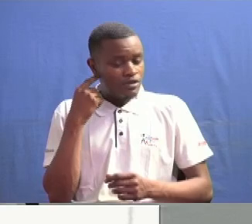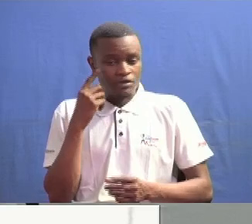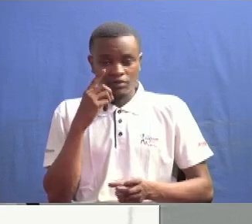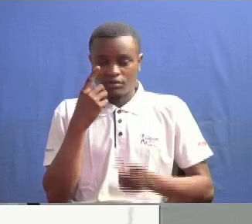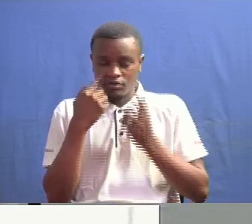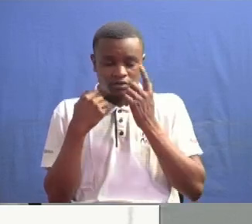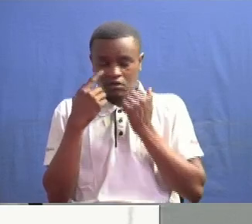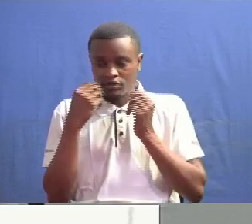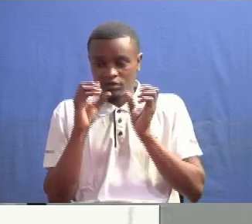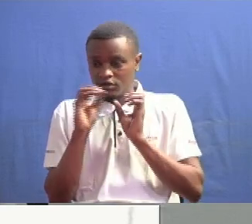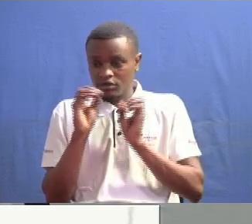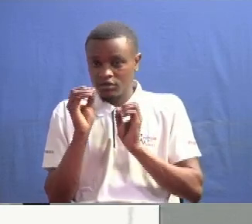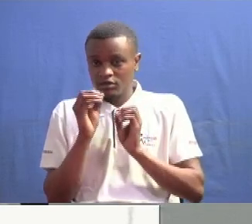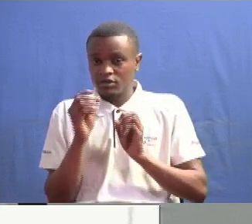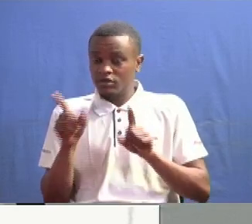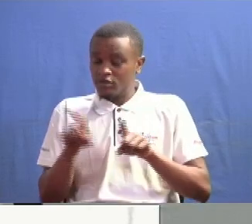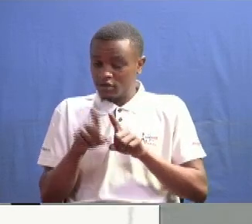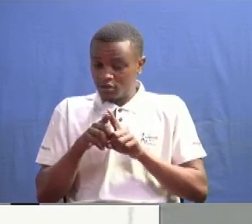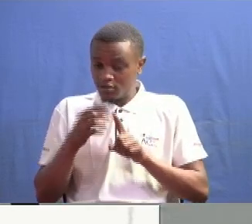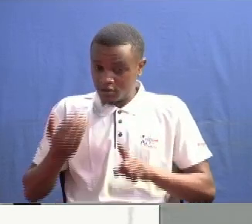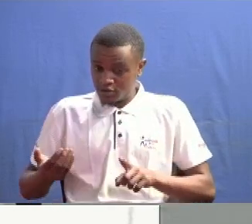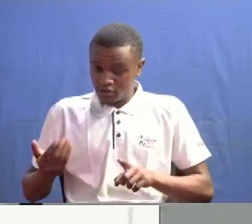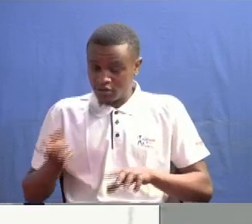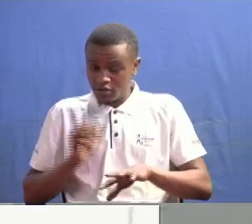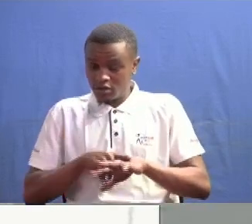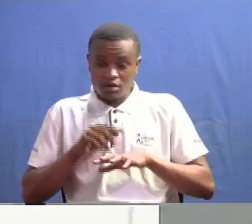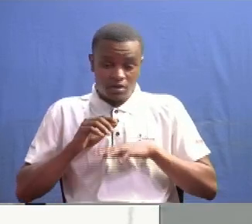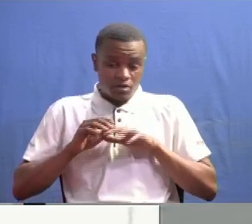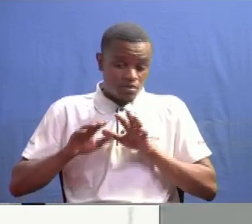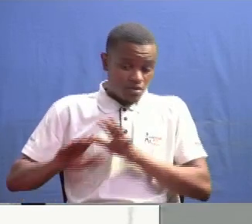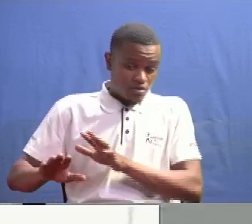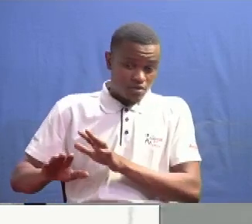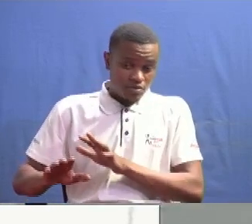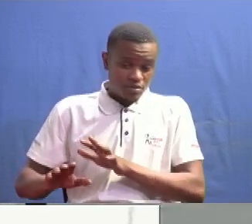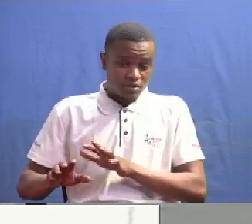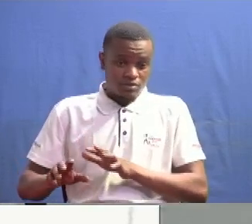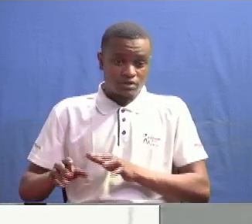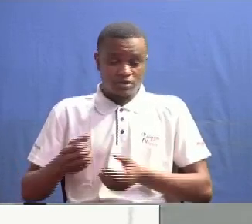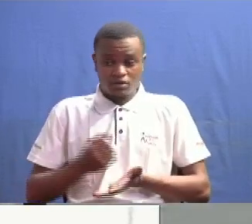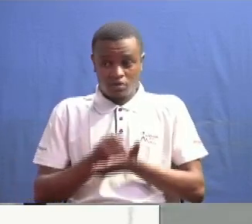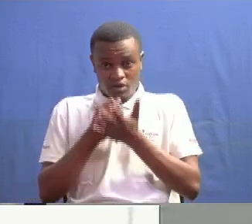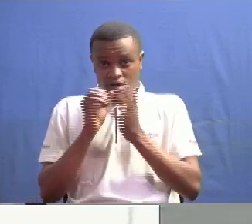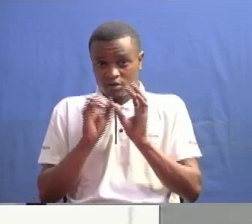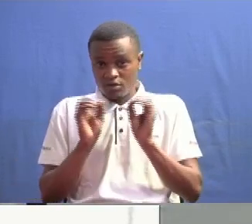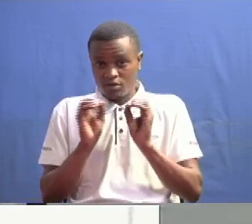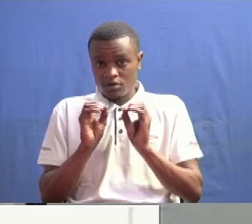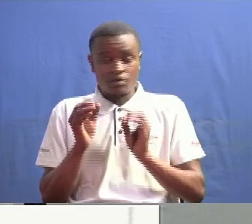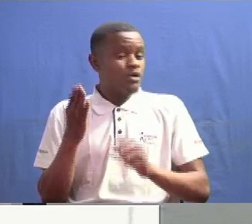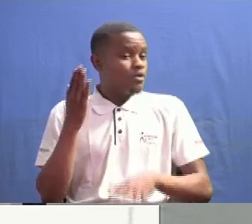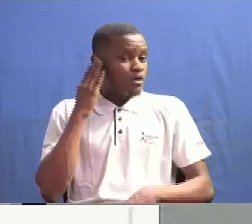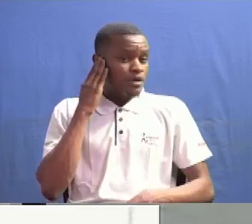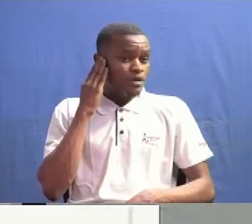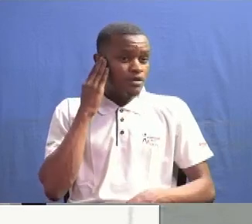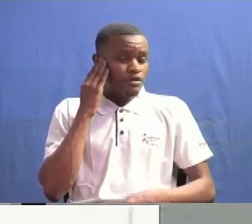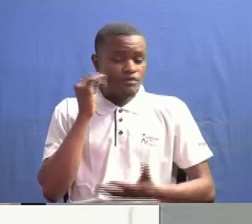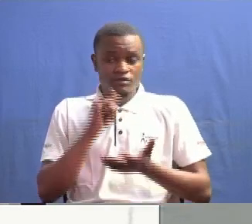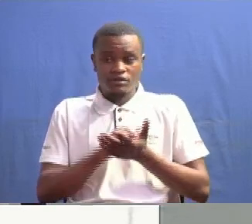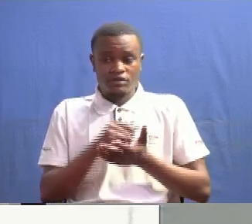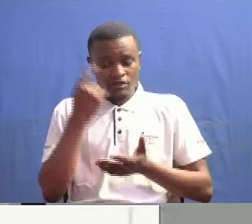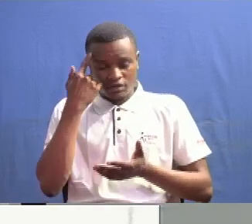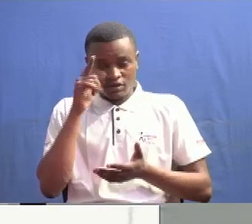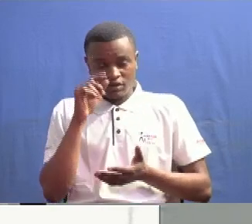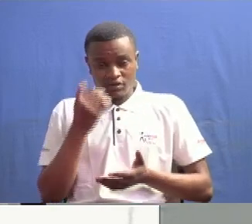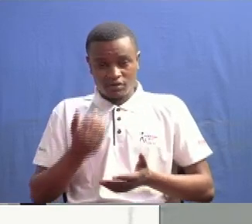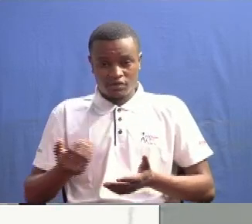not painful, if they're left unattended, then they later on develop a hearing loss. That is for children.